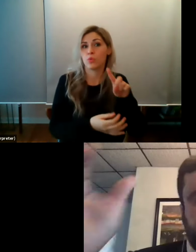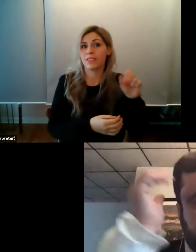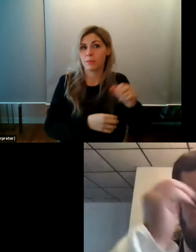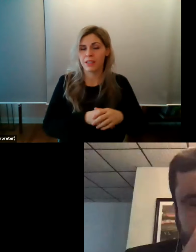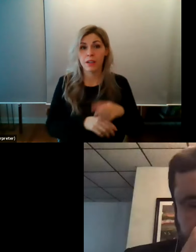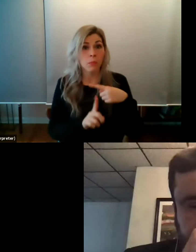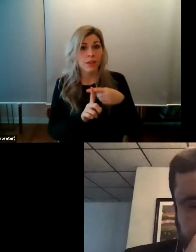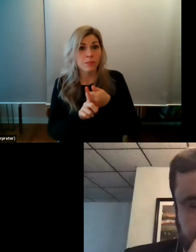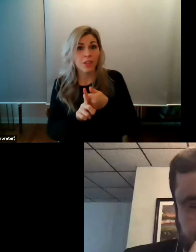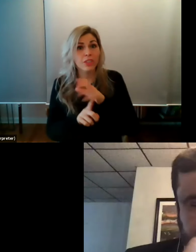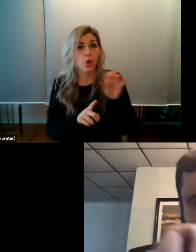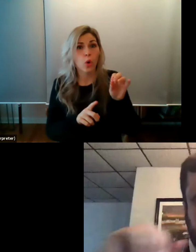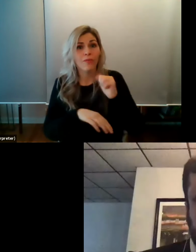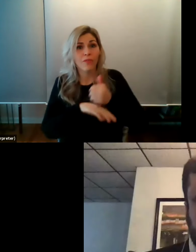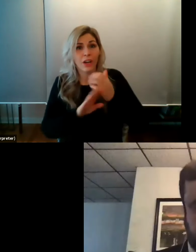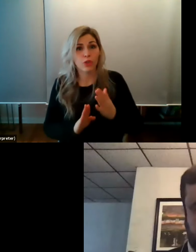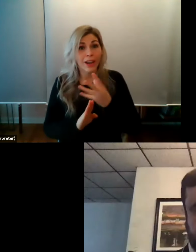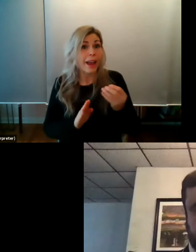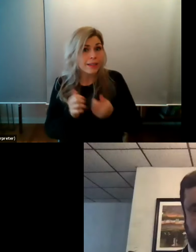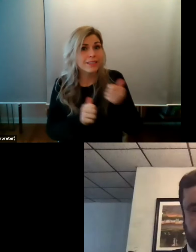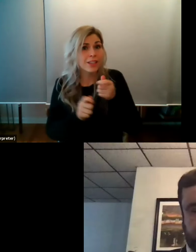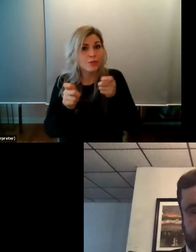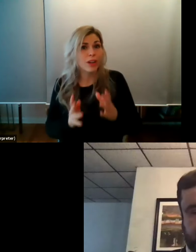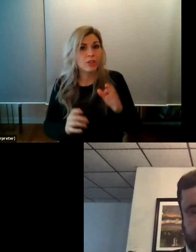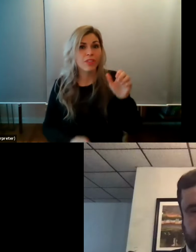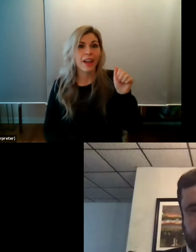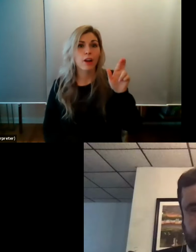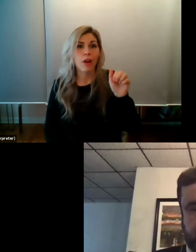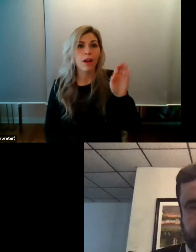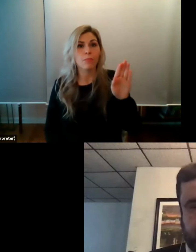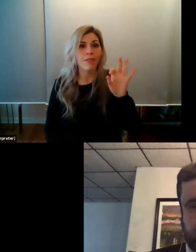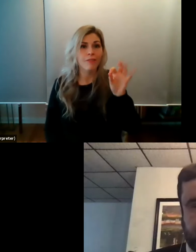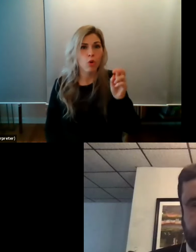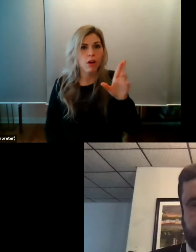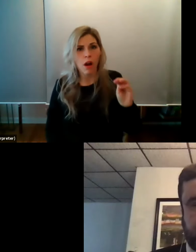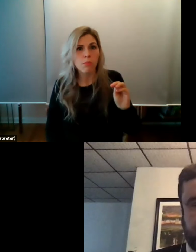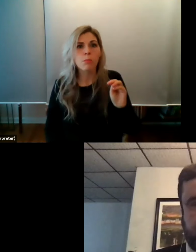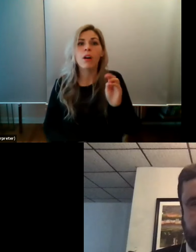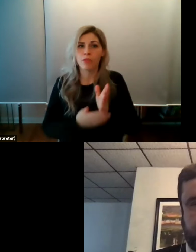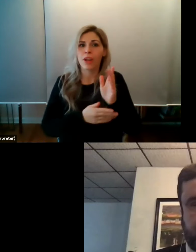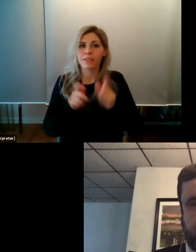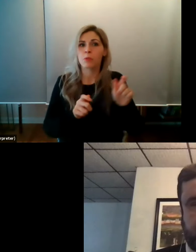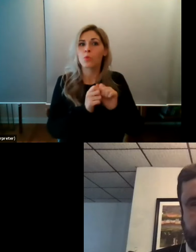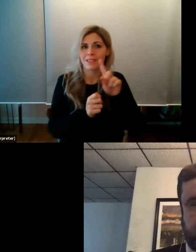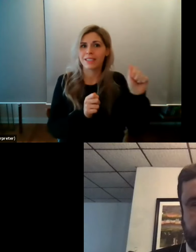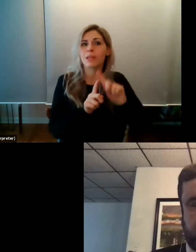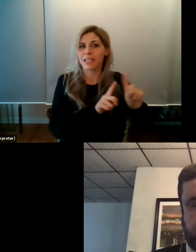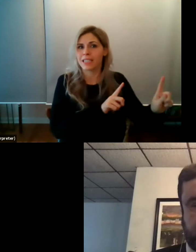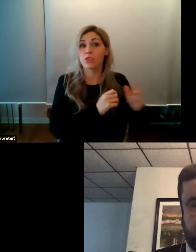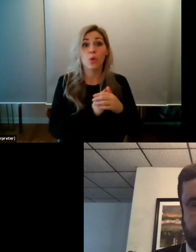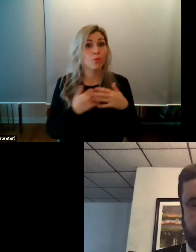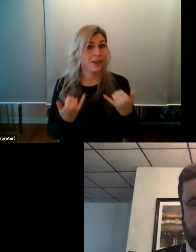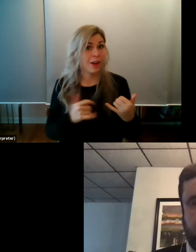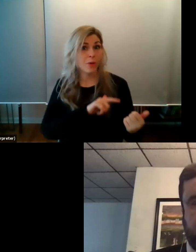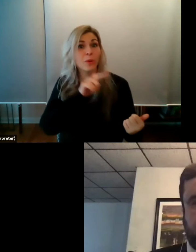the co-founder and the executive director of the Arab Forum for the Rights of Persons with Disabilities. And so I'd like to